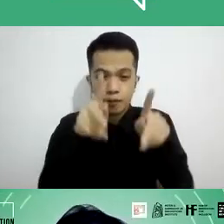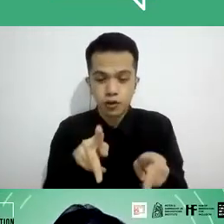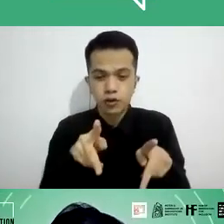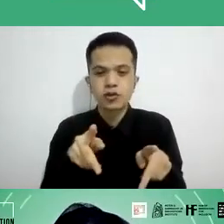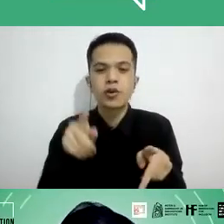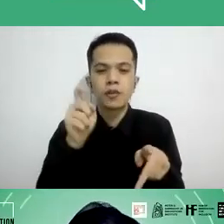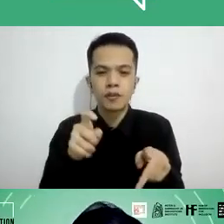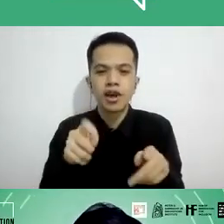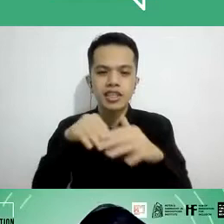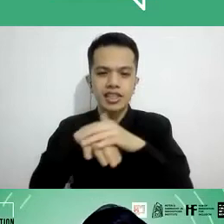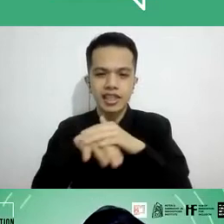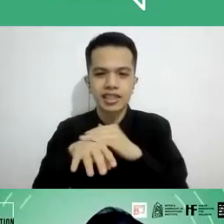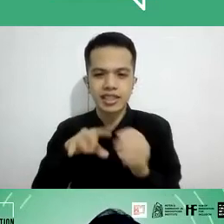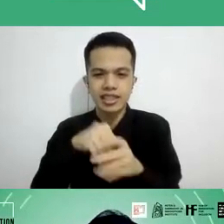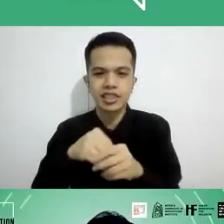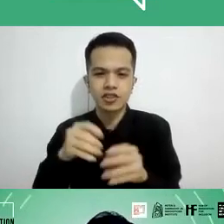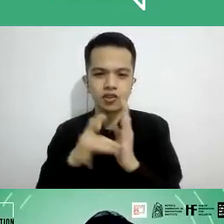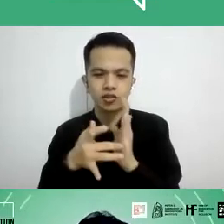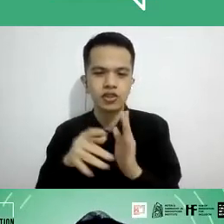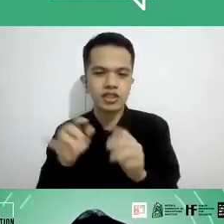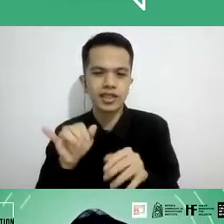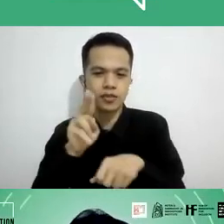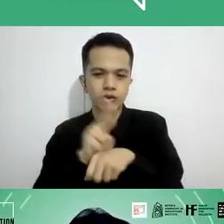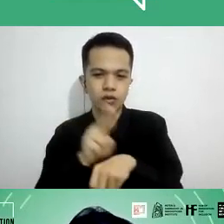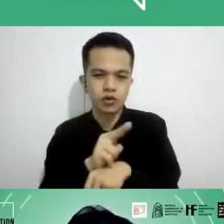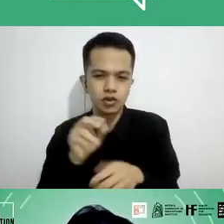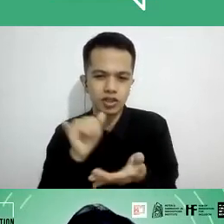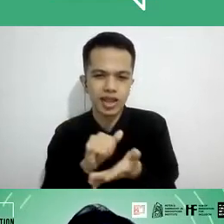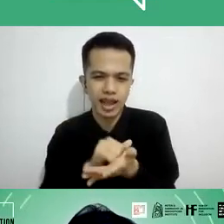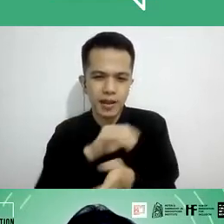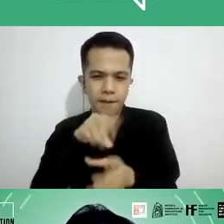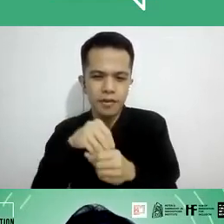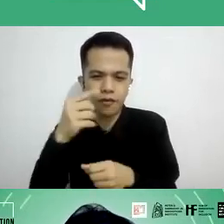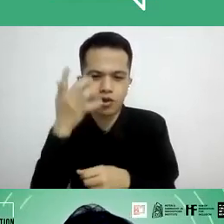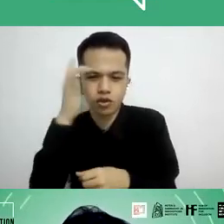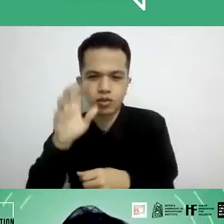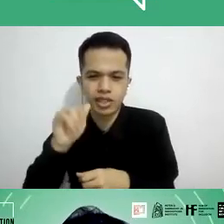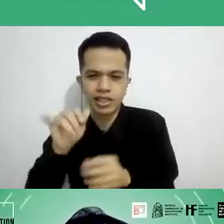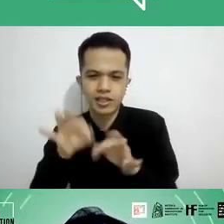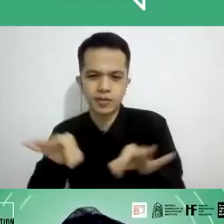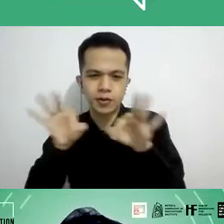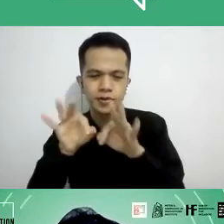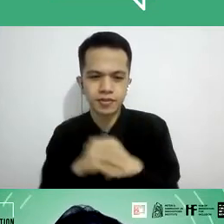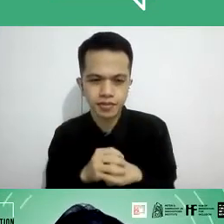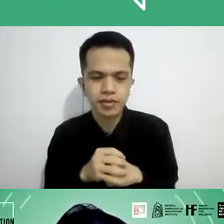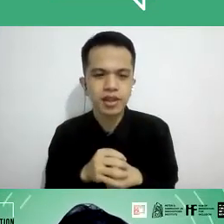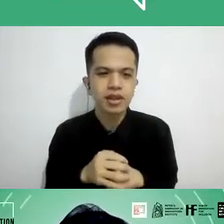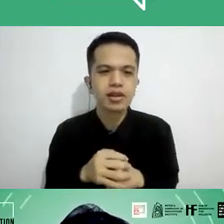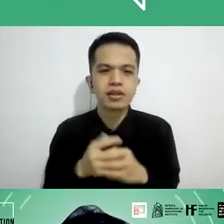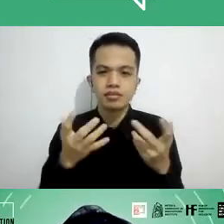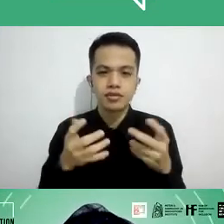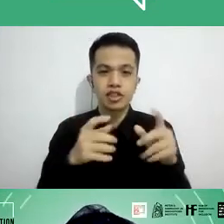to be able to access the technology and use it. And it's part of what makes smart cities important. So by having these